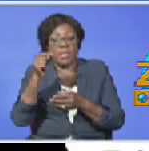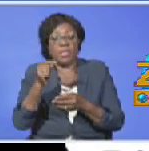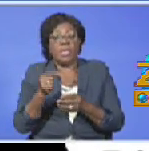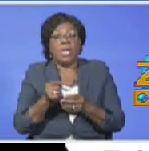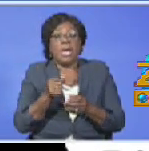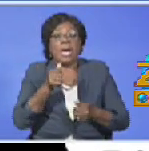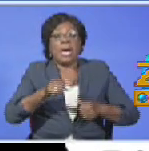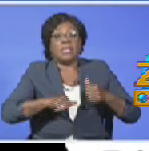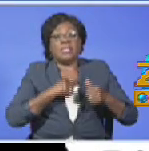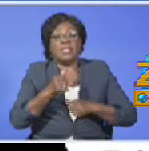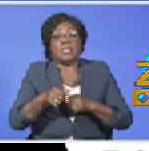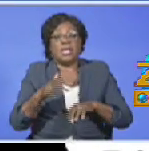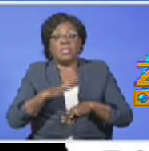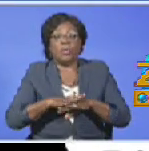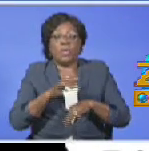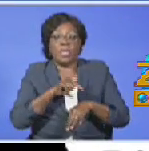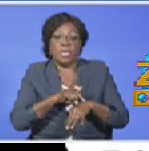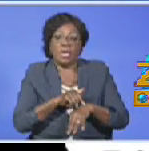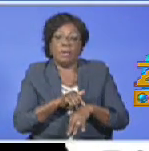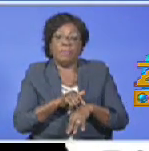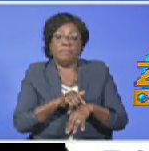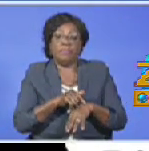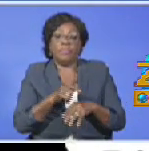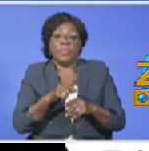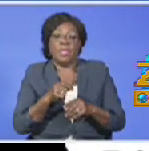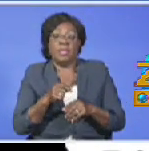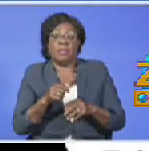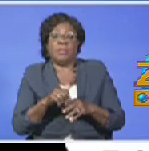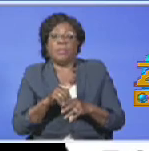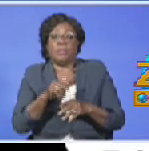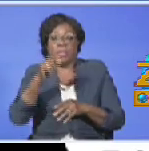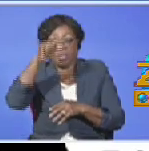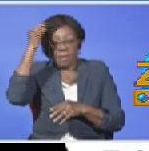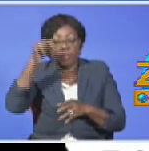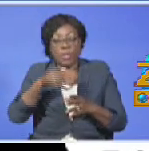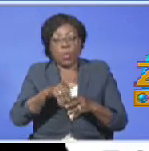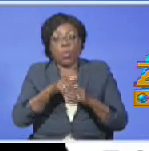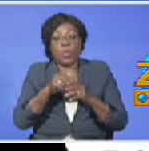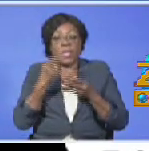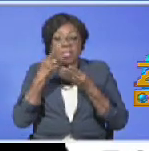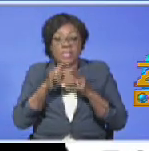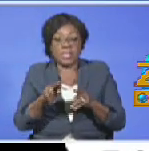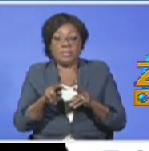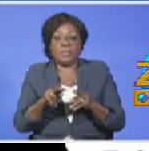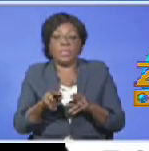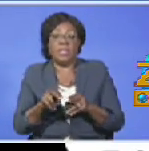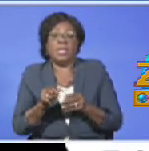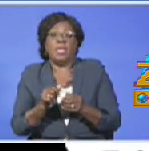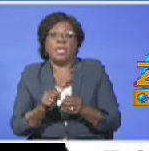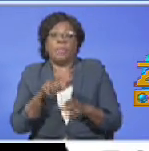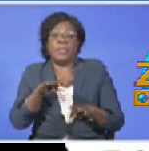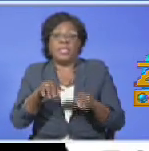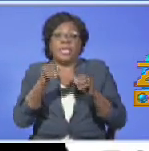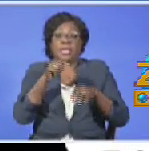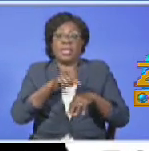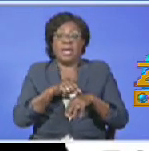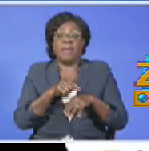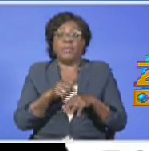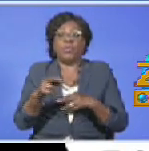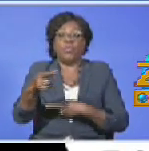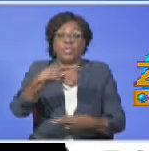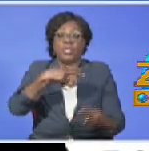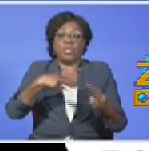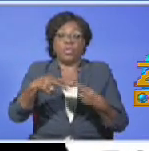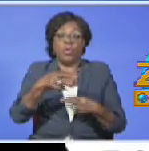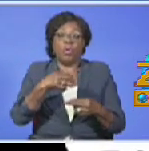the report reinforces the government's own assessment of a prolonged recovery, which will take time to restore employment levels and